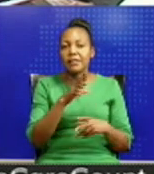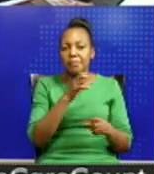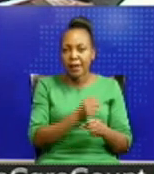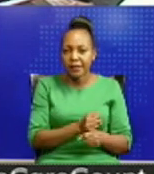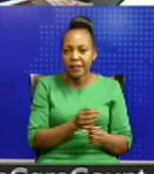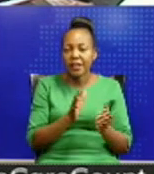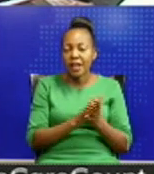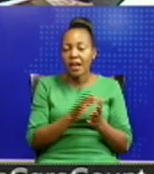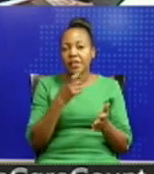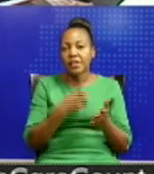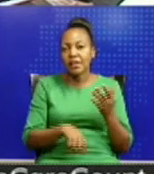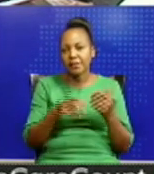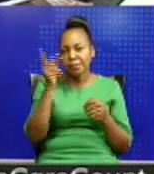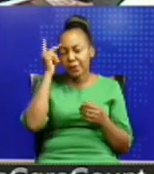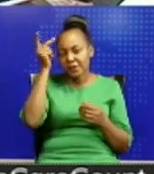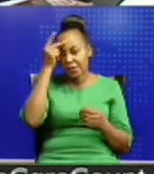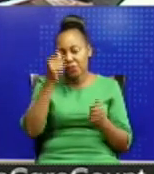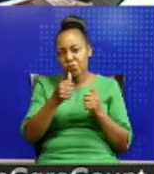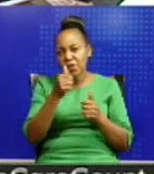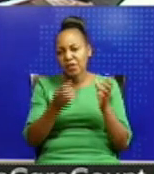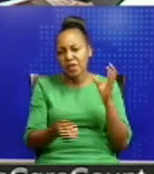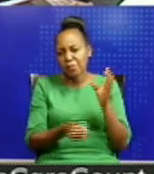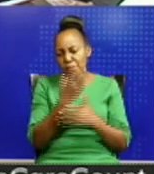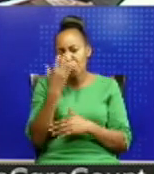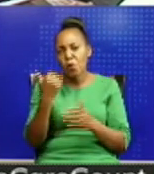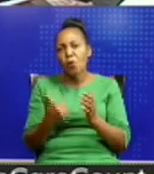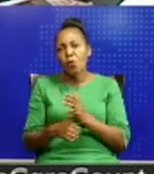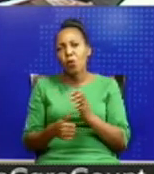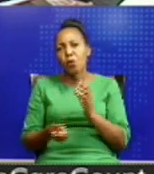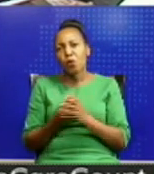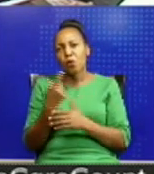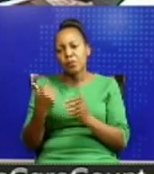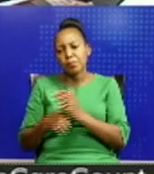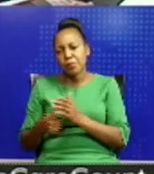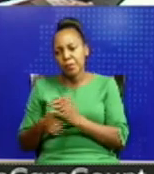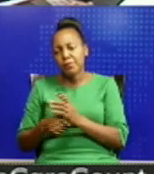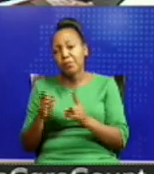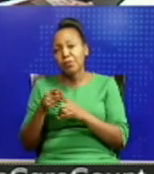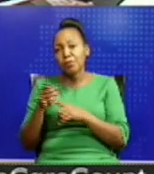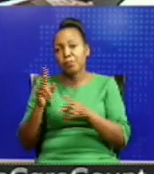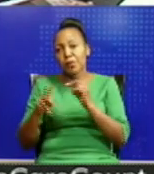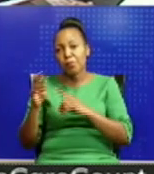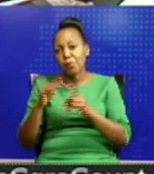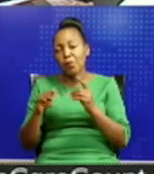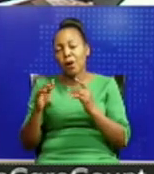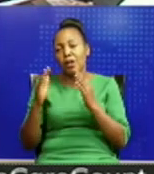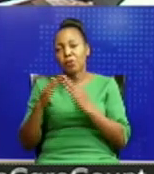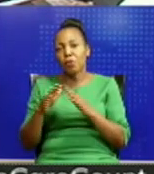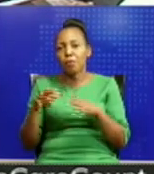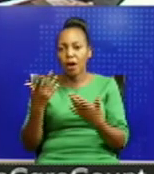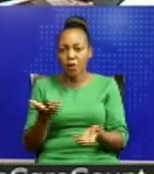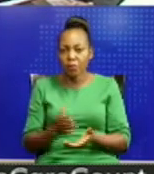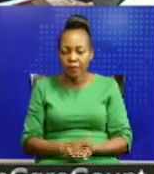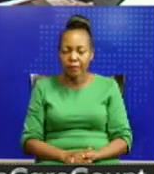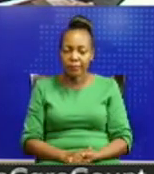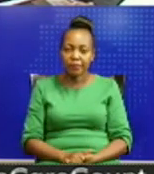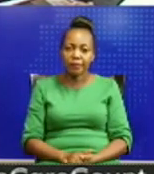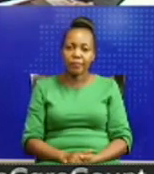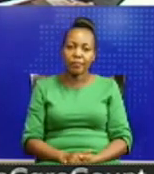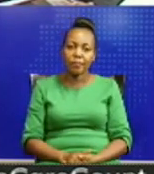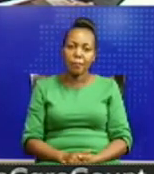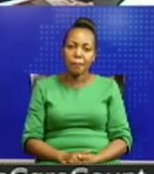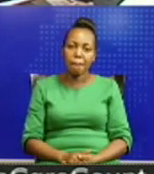tax policies we've instituted affect the people in the unpaid care and domestic work sphere? Thank you very much,